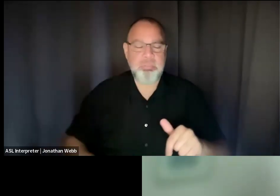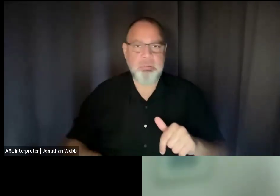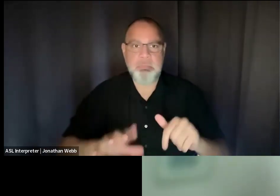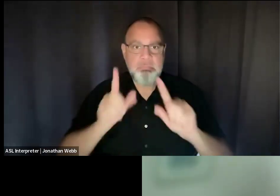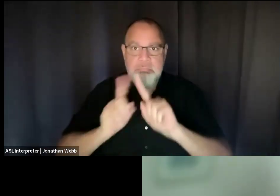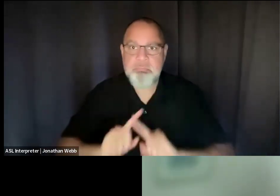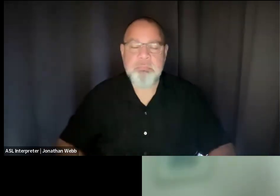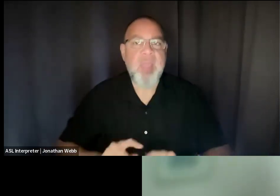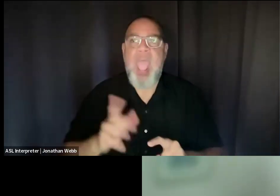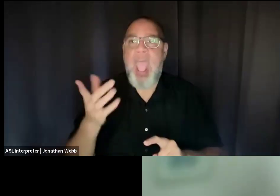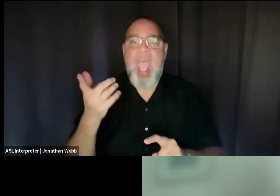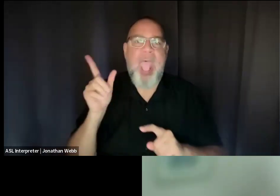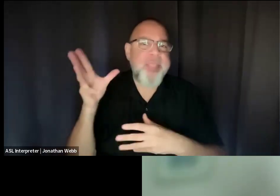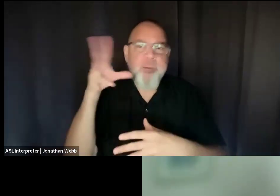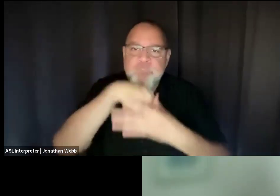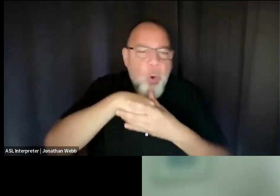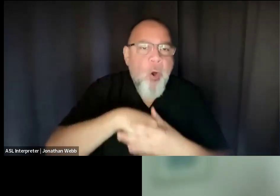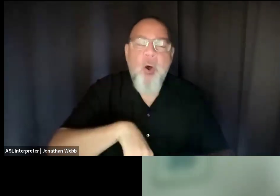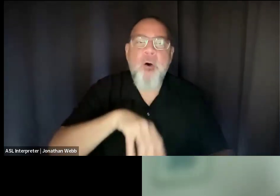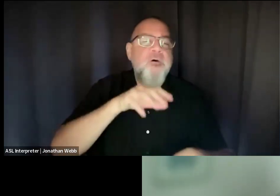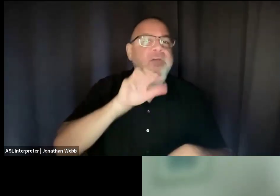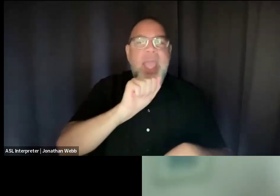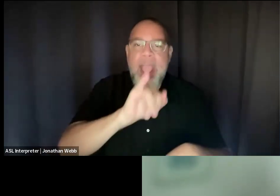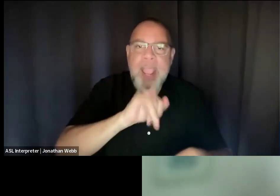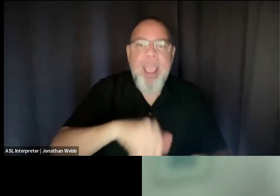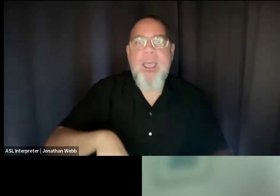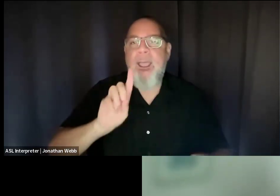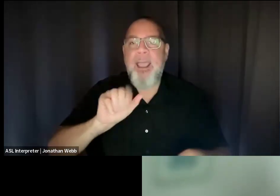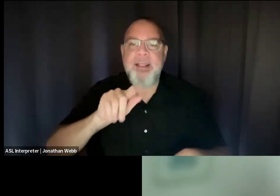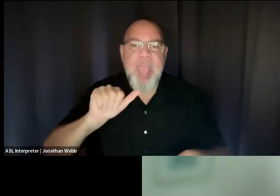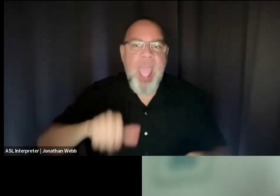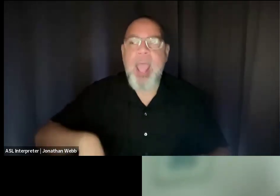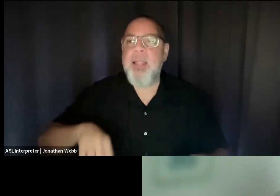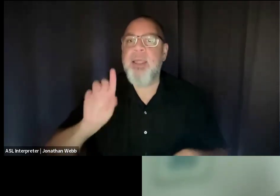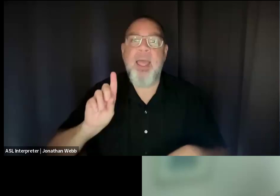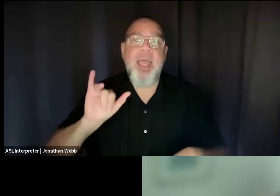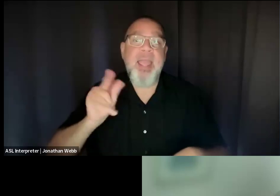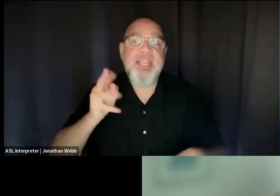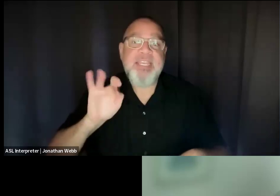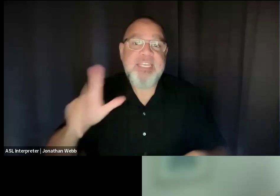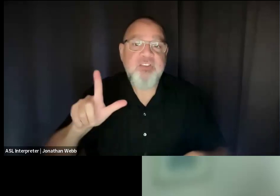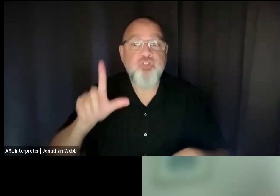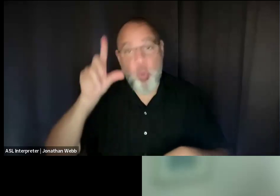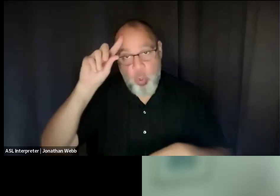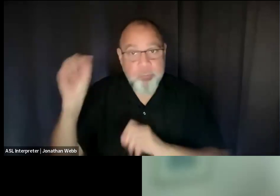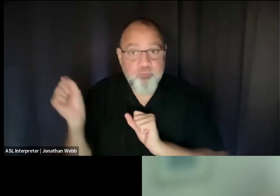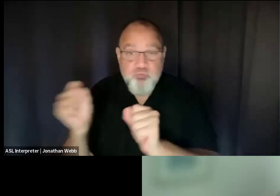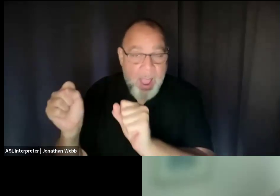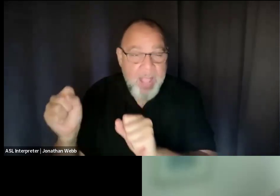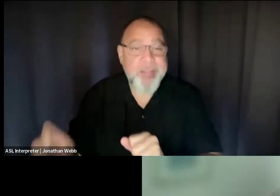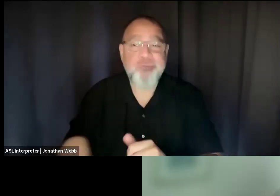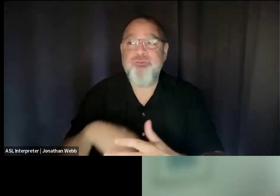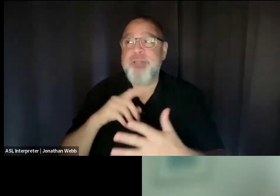from AI to data to digital strategy to looking on, thinking about privacy